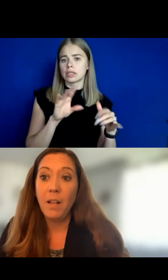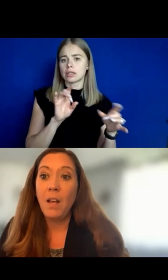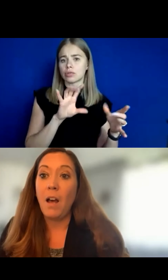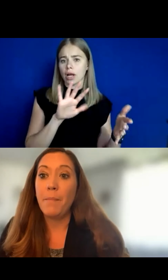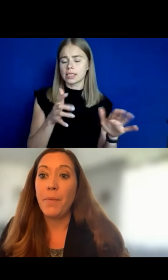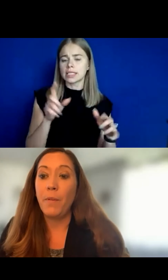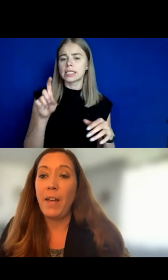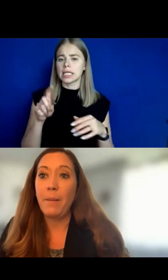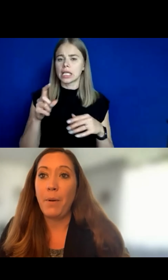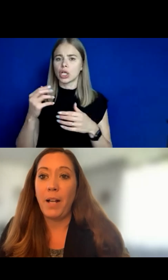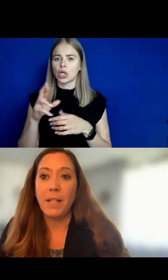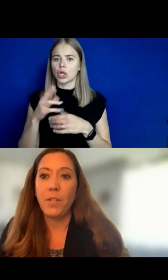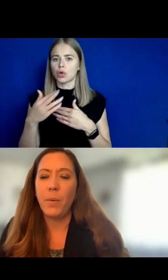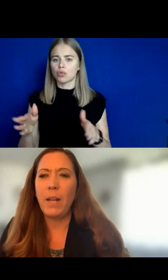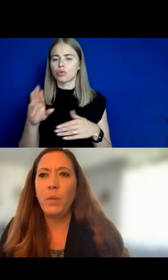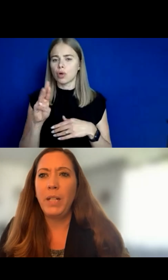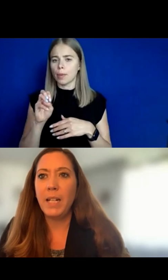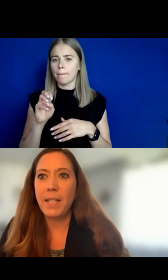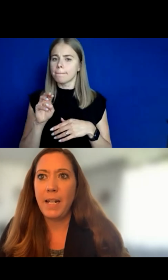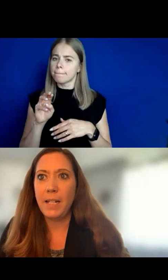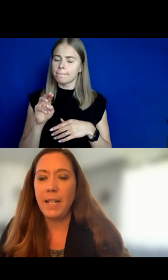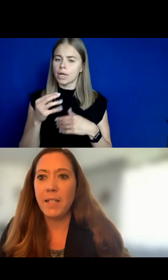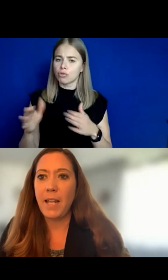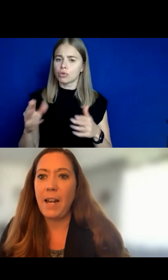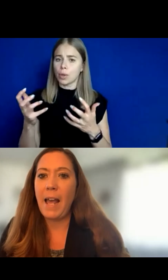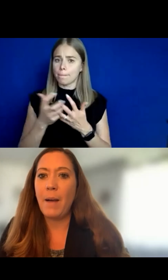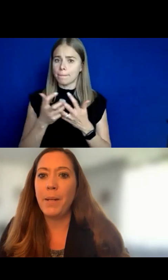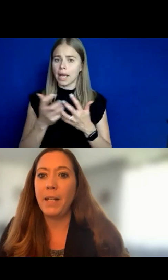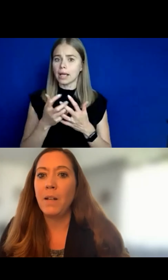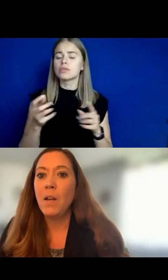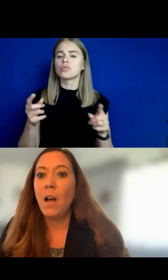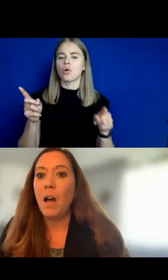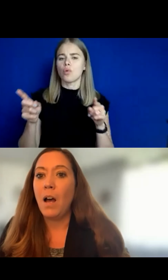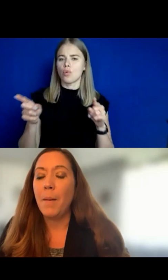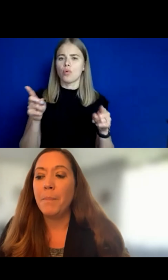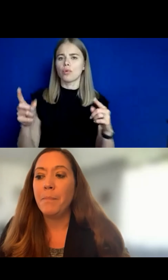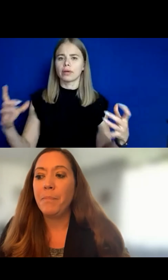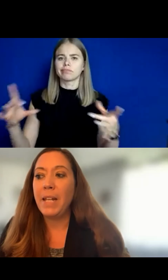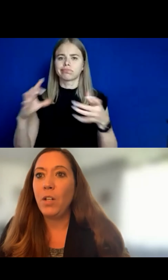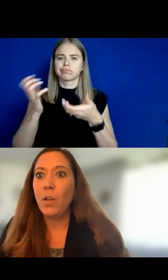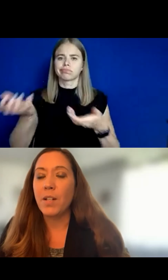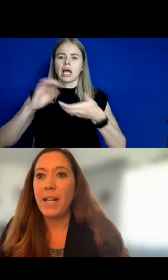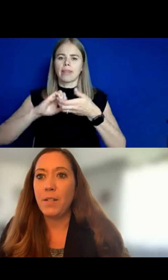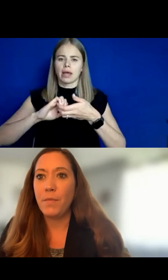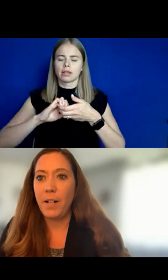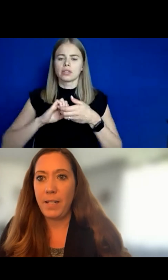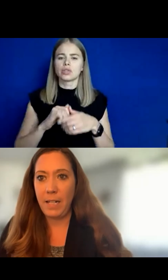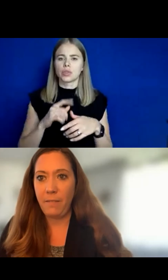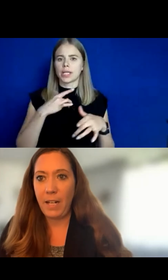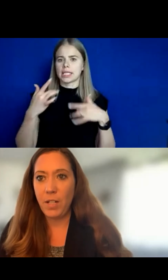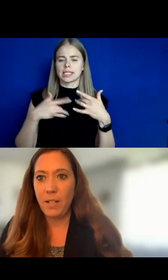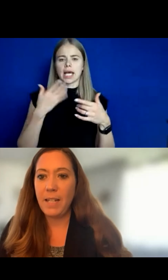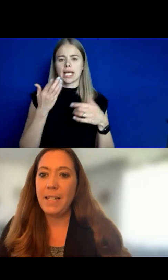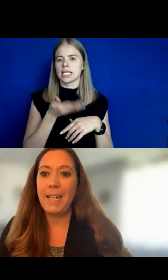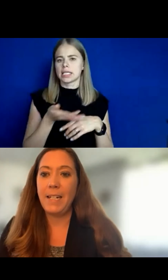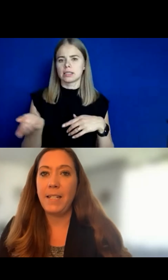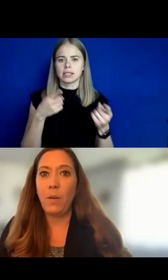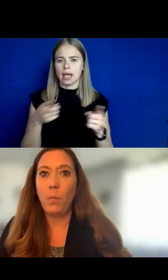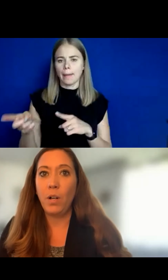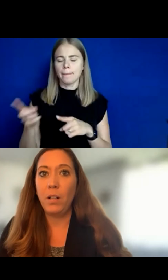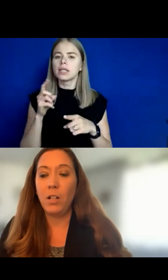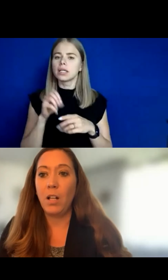roommate through a vetting process. So again, really exciting things kind of happening in New York State as far as the innovations. And as